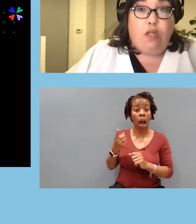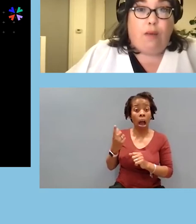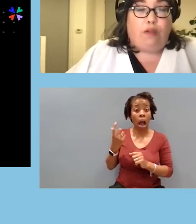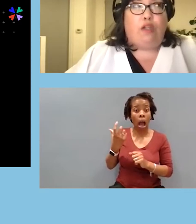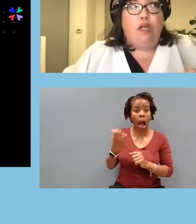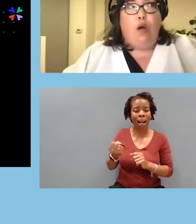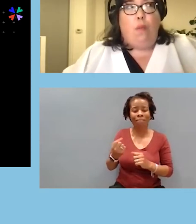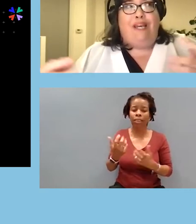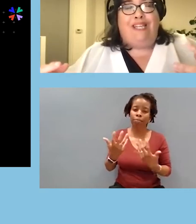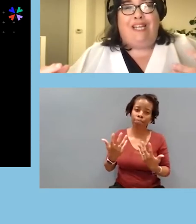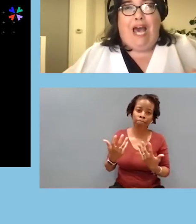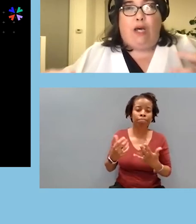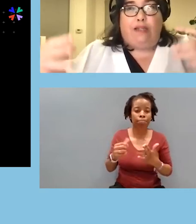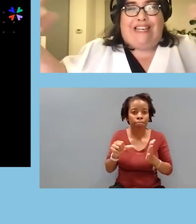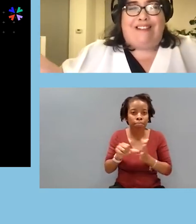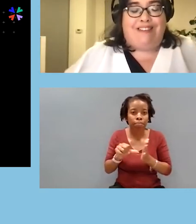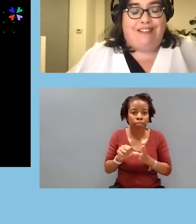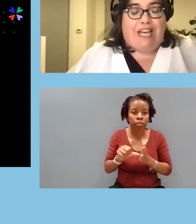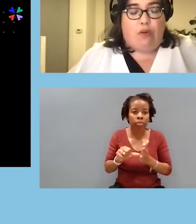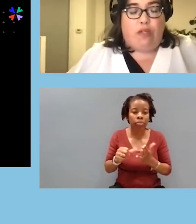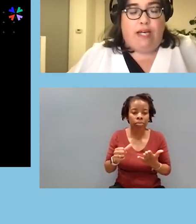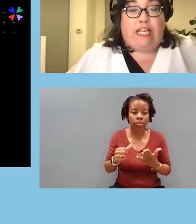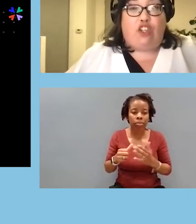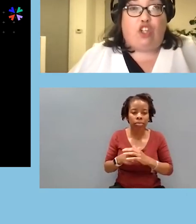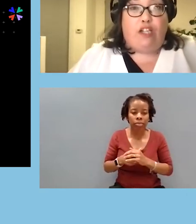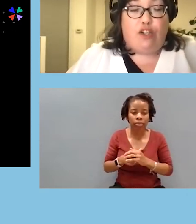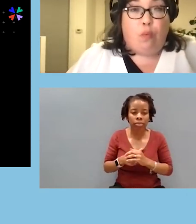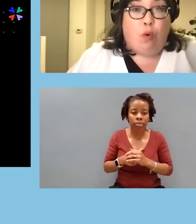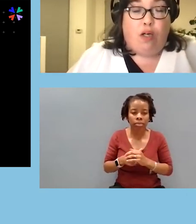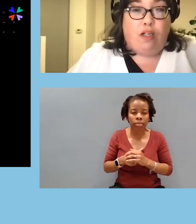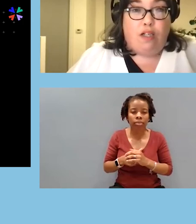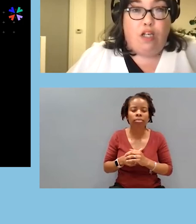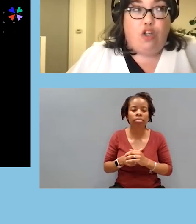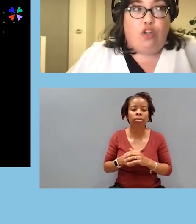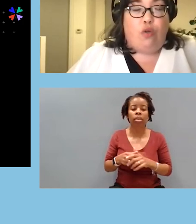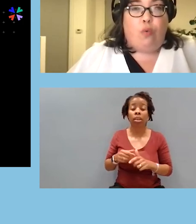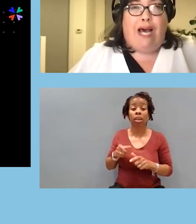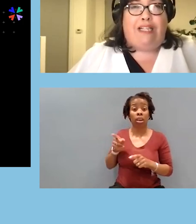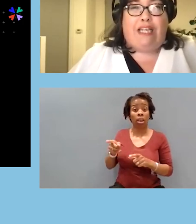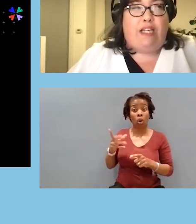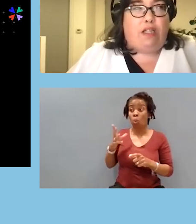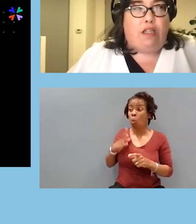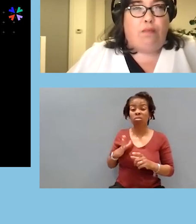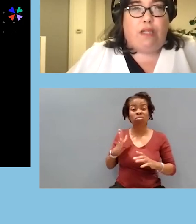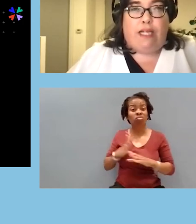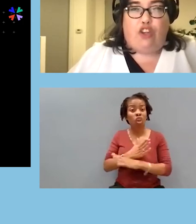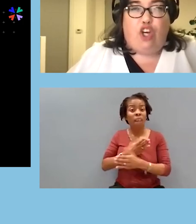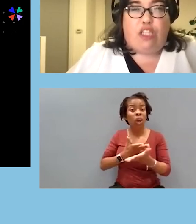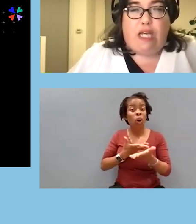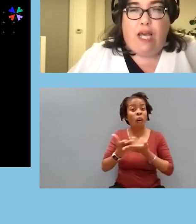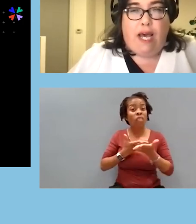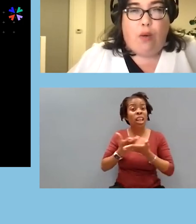conversation of this, meaning that it exists outside education and work, you were allocated something